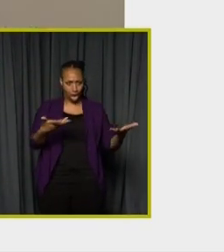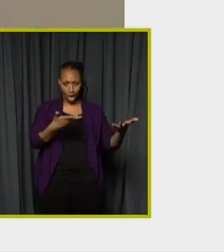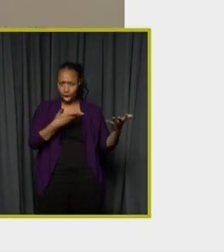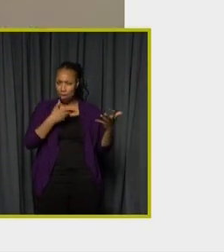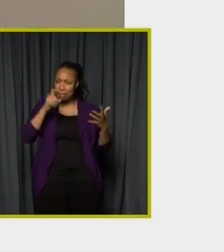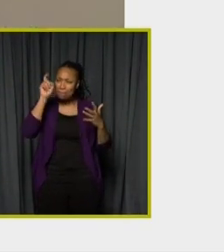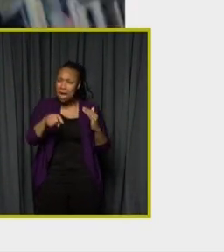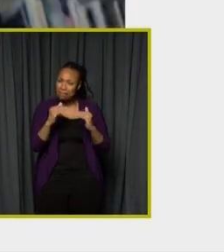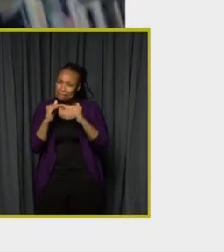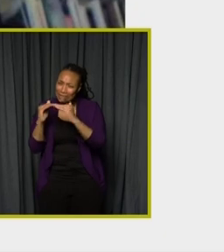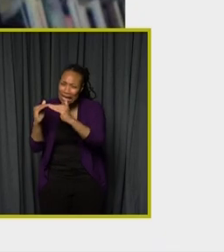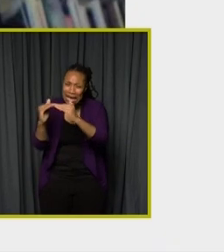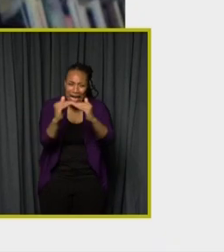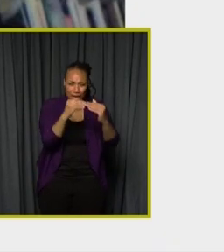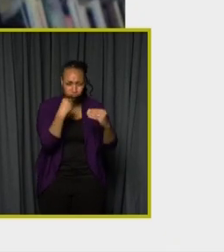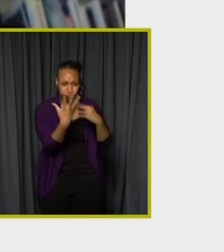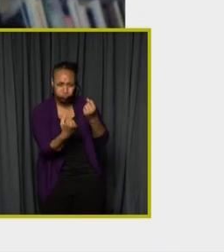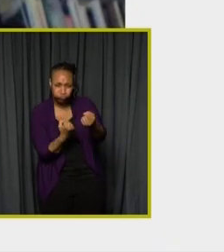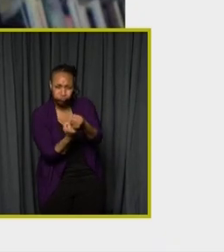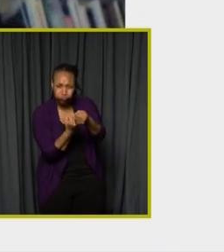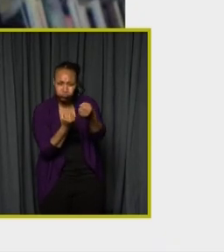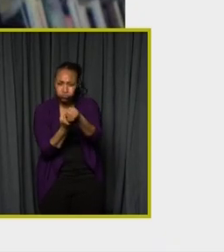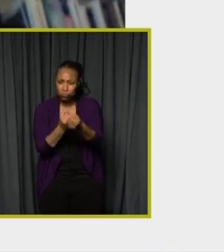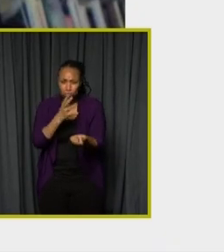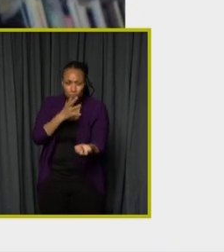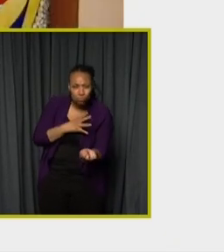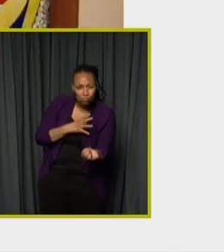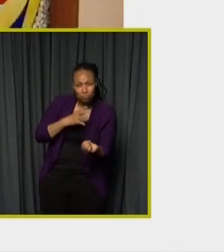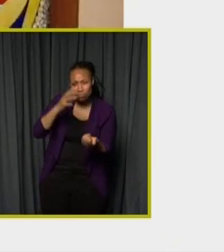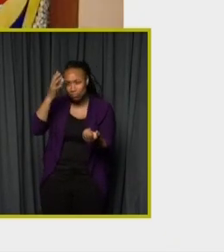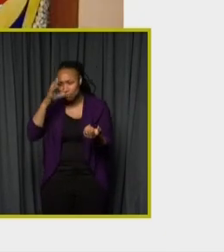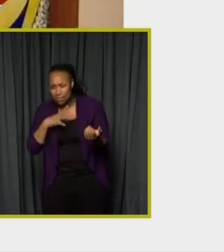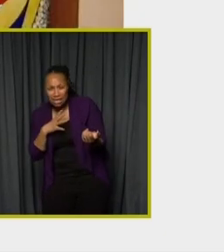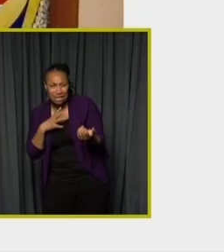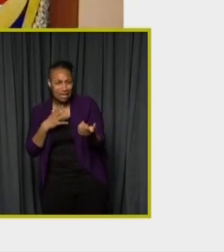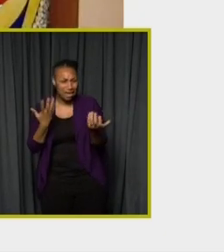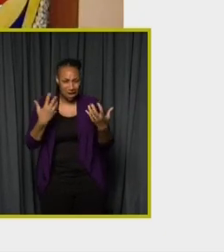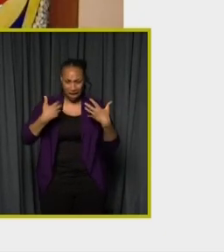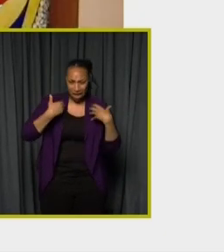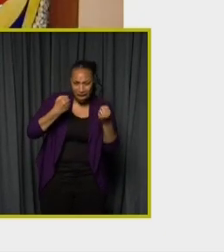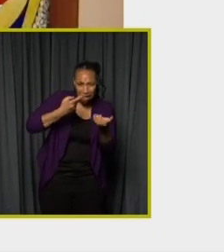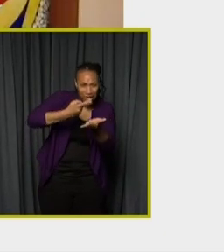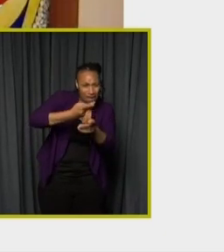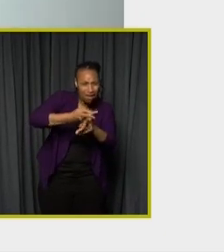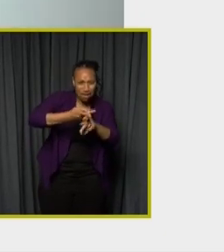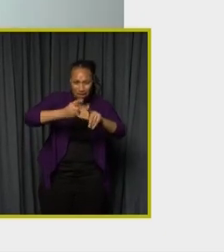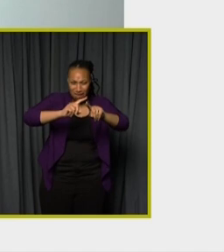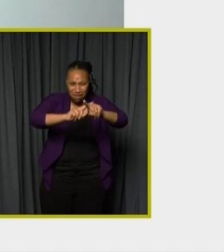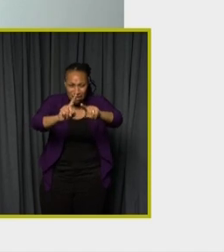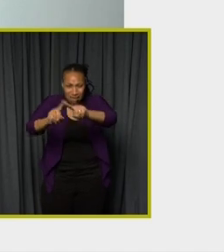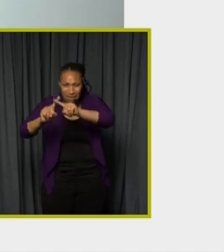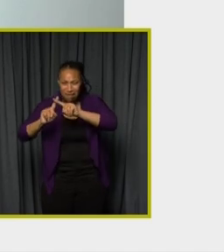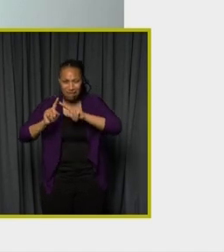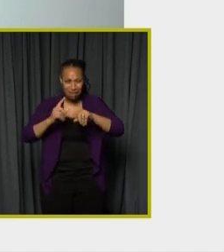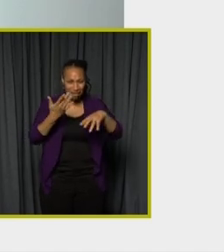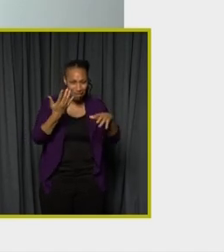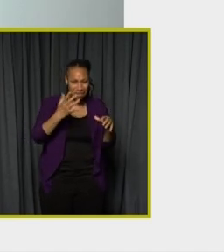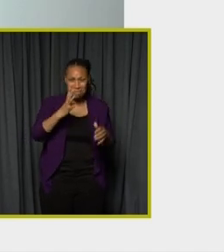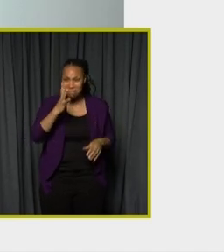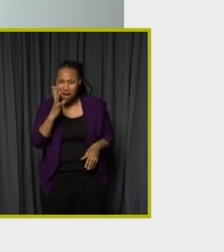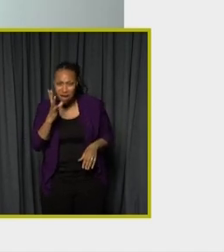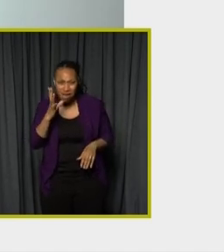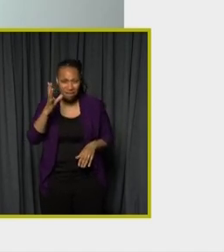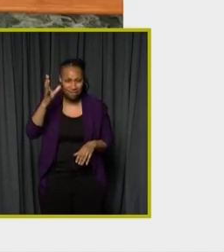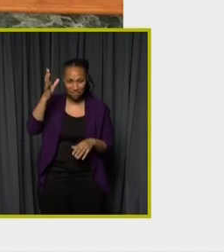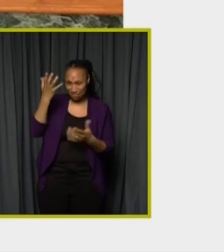public health workers, for indigenous struggle for sacred land, for mothers fighting for water, somebody's hurting